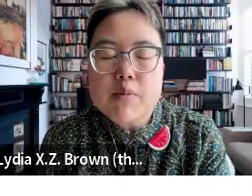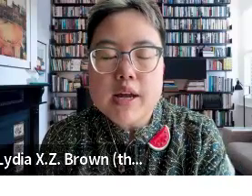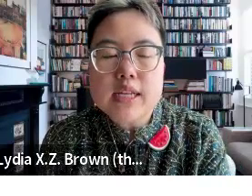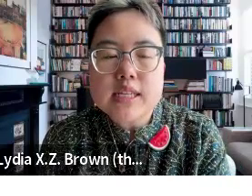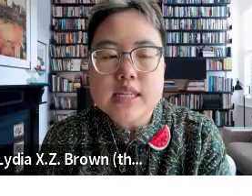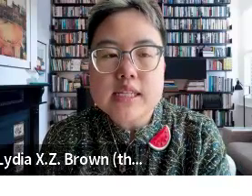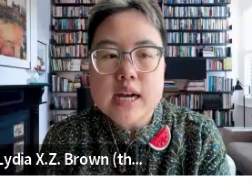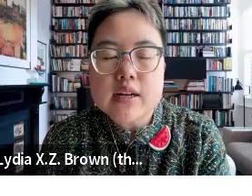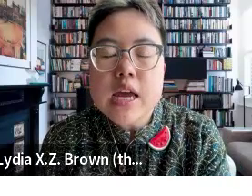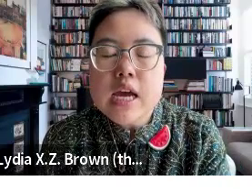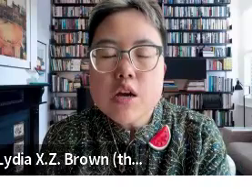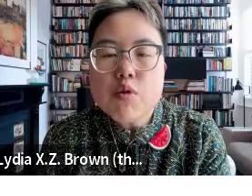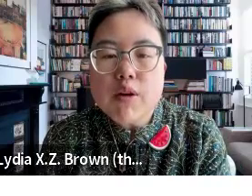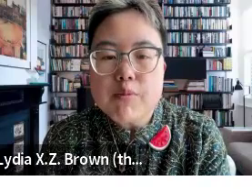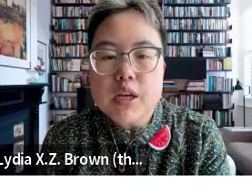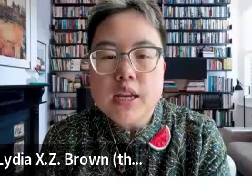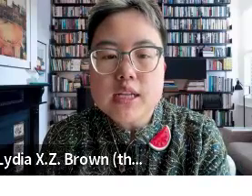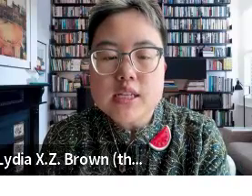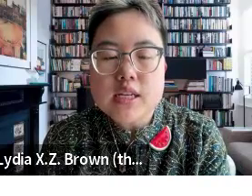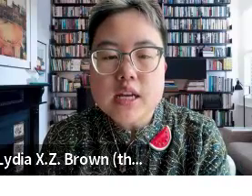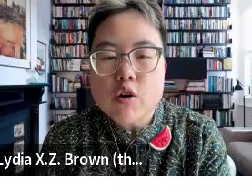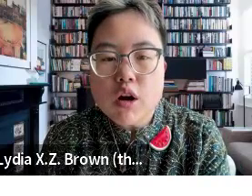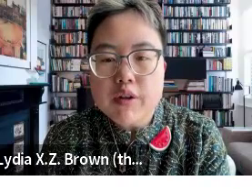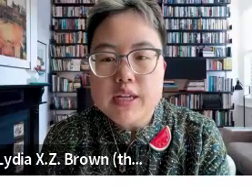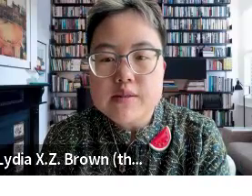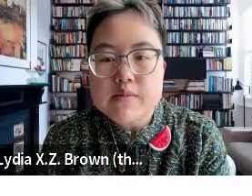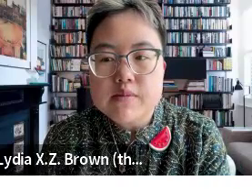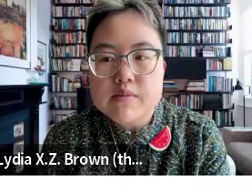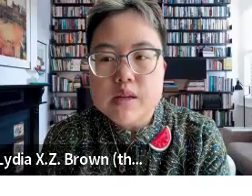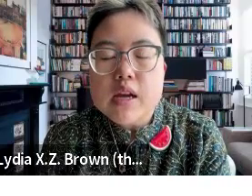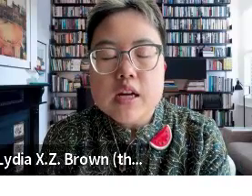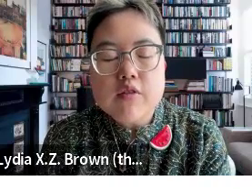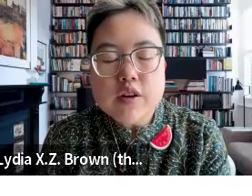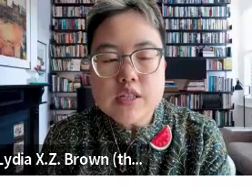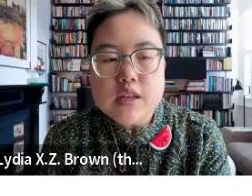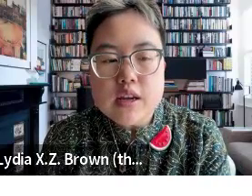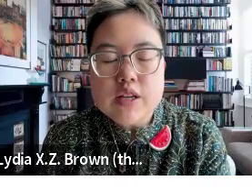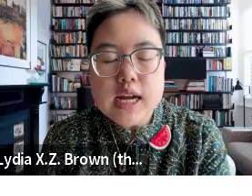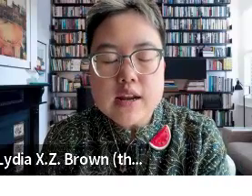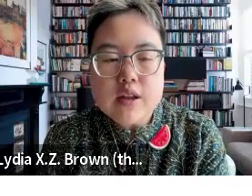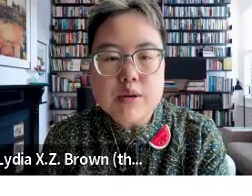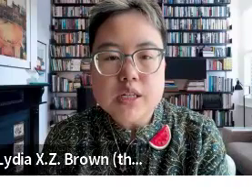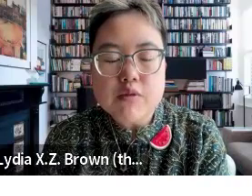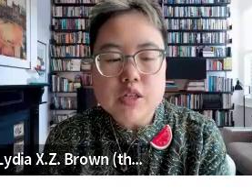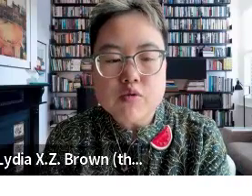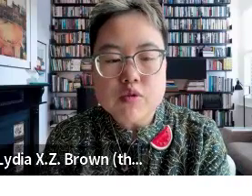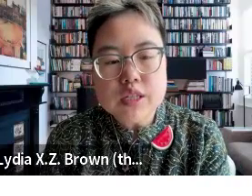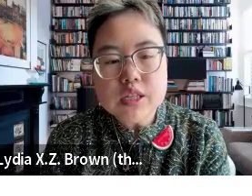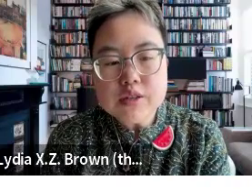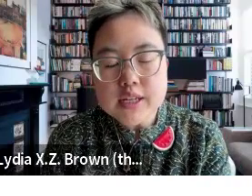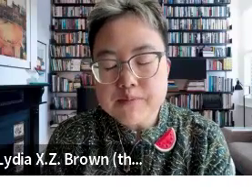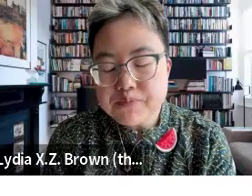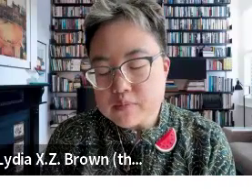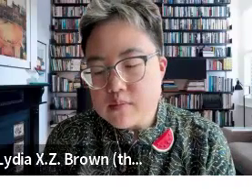relying upon existing data, it will replicate existing inequalities. Conversely, if the data that a particular tool